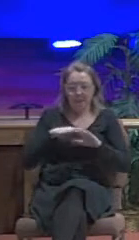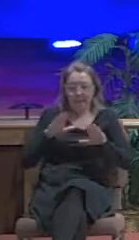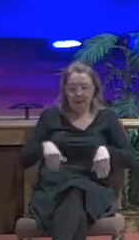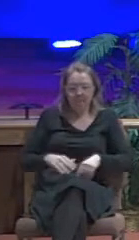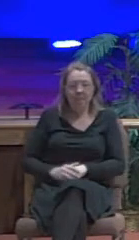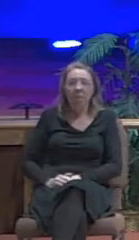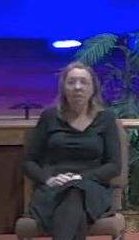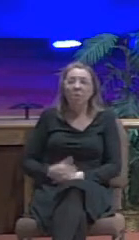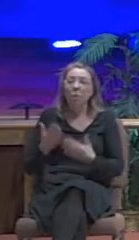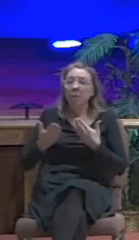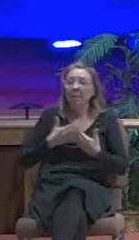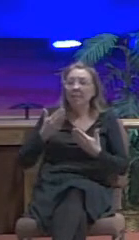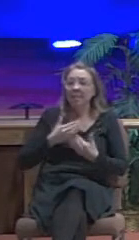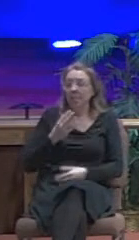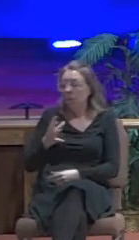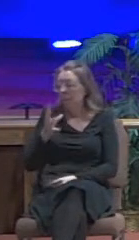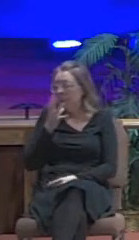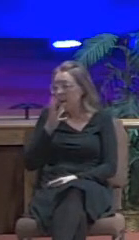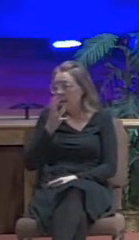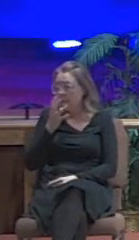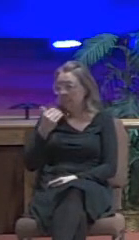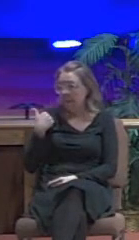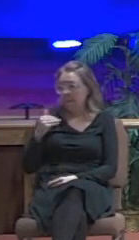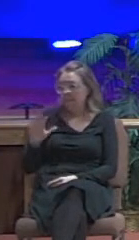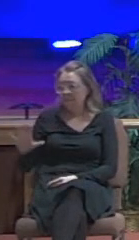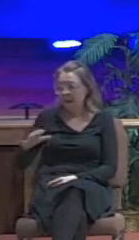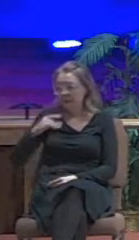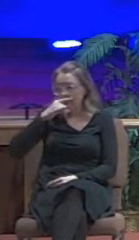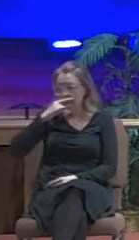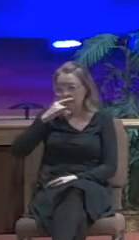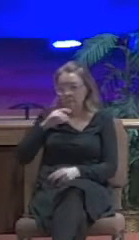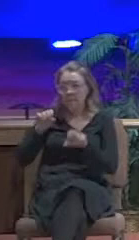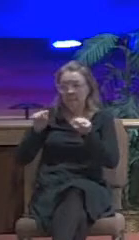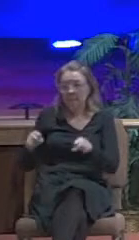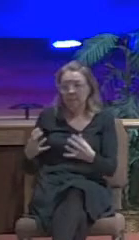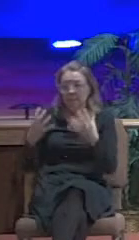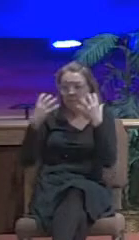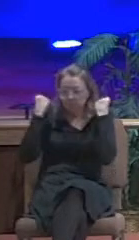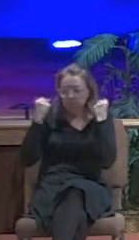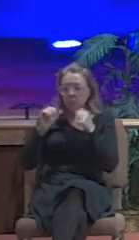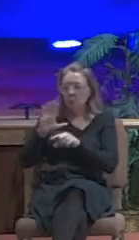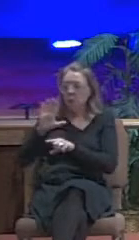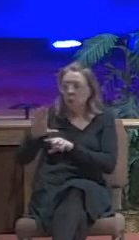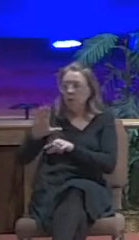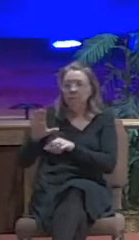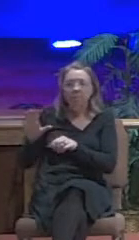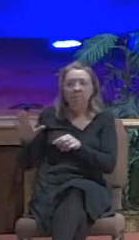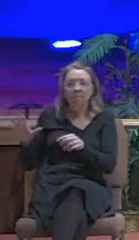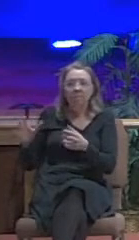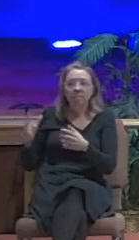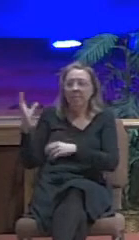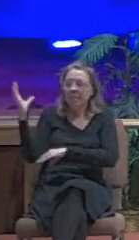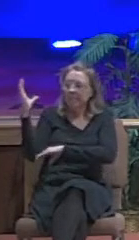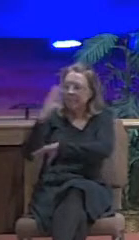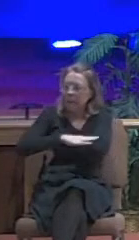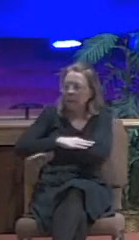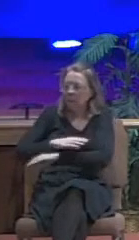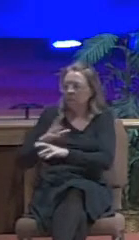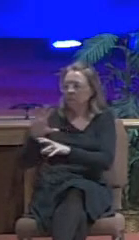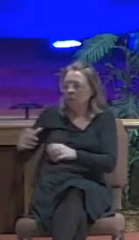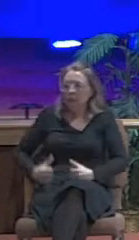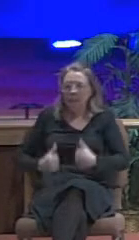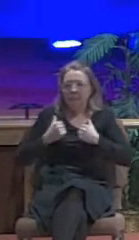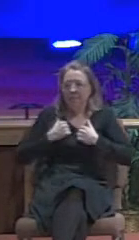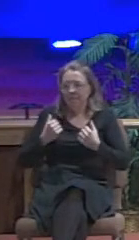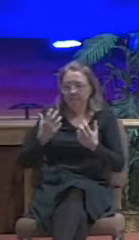5 children to be consumed with spending their entire life just living and existing and not being able to have